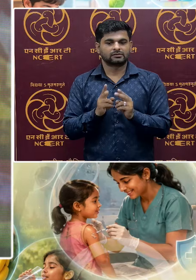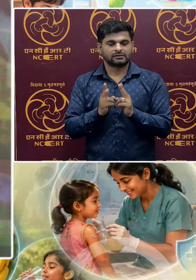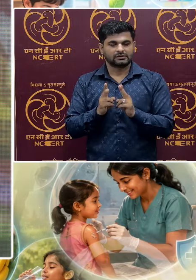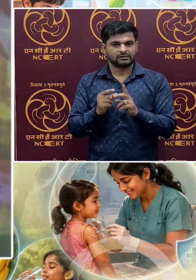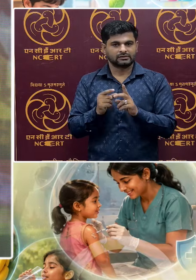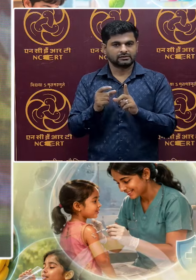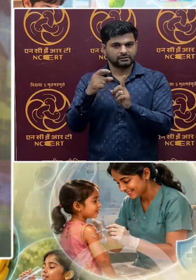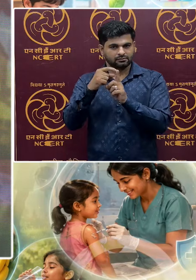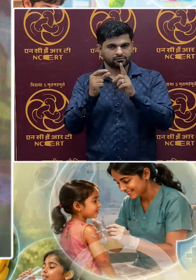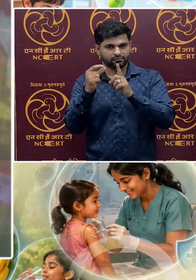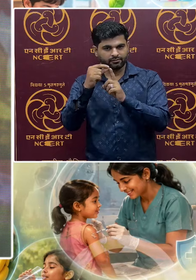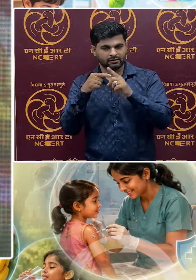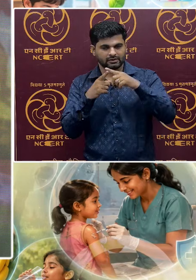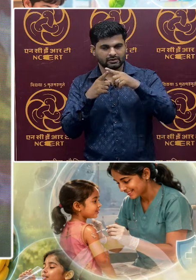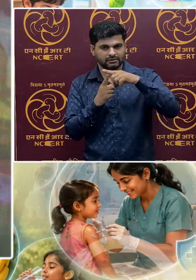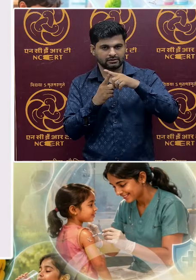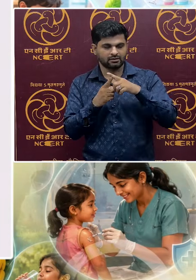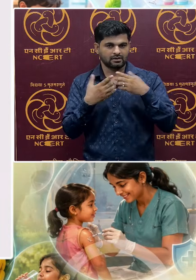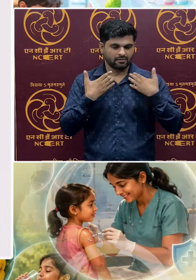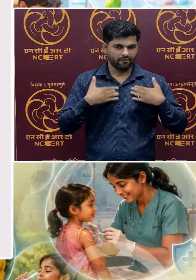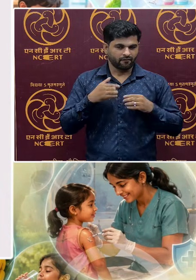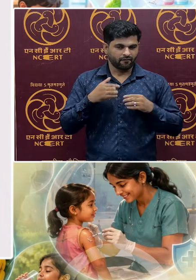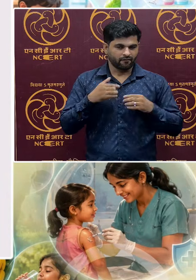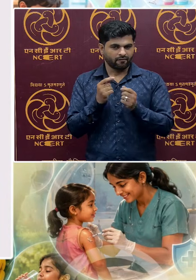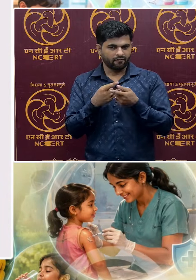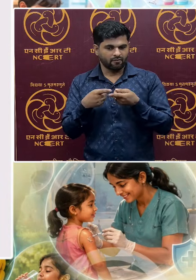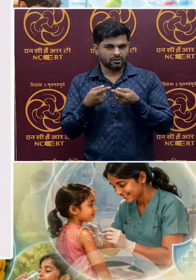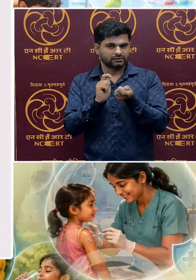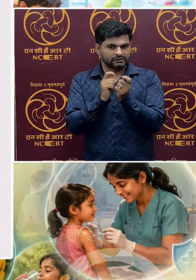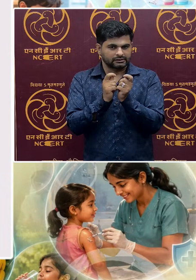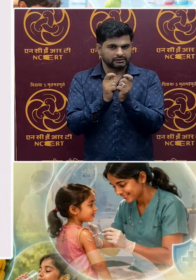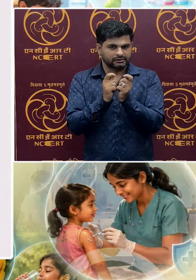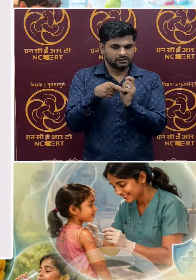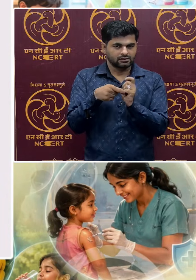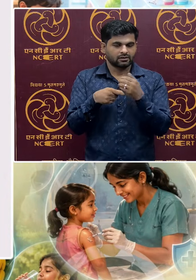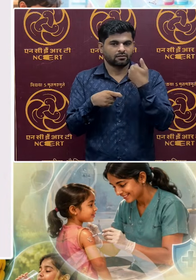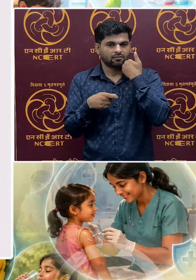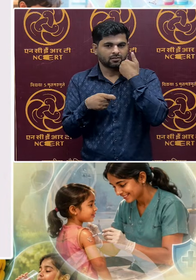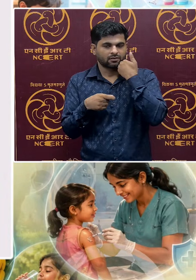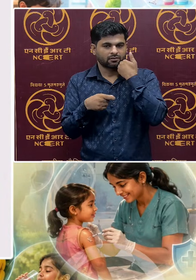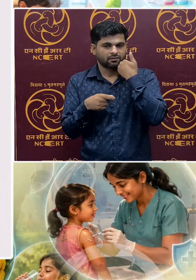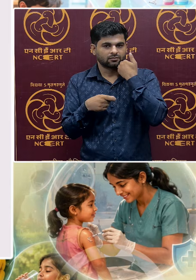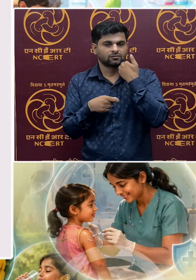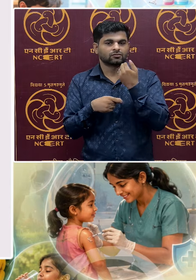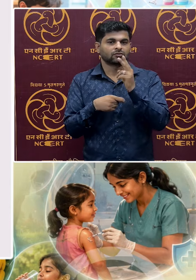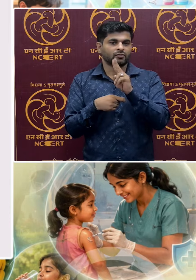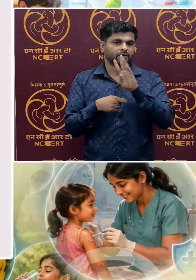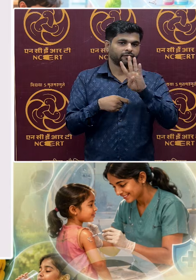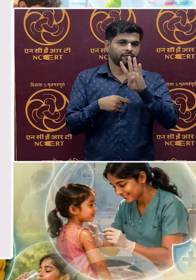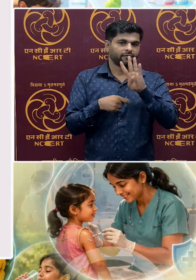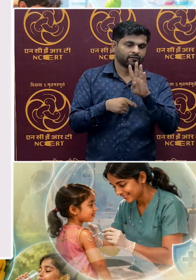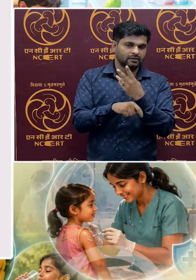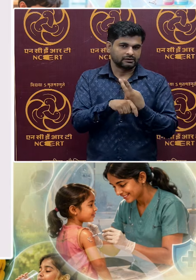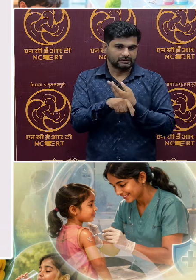DPT vaccine, the body reacts to the vaccine and there might be fever for first 24 hours. But it's